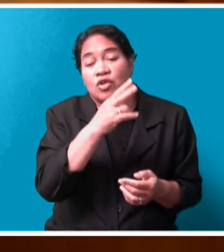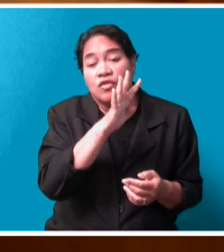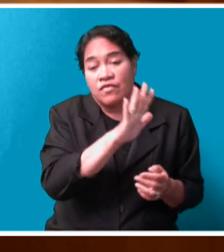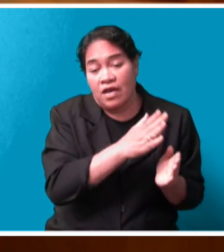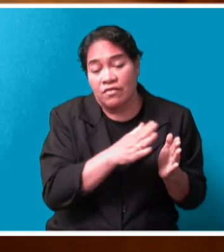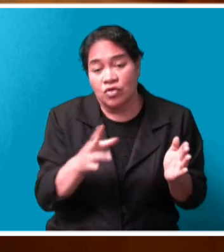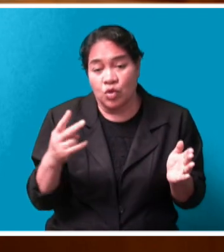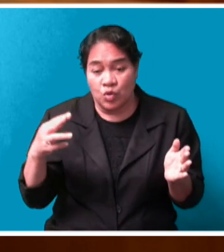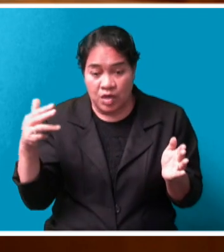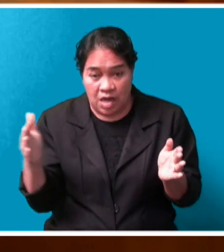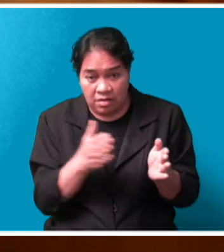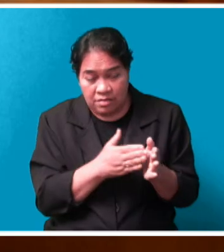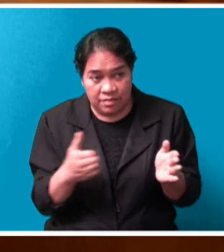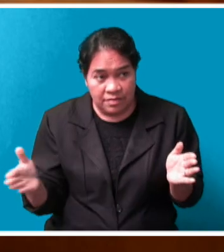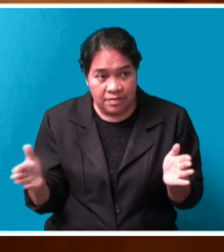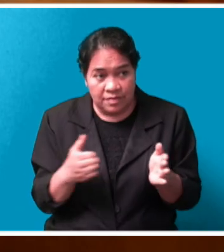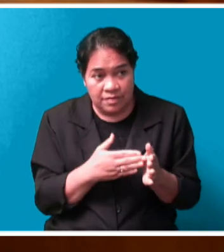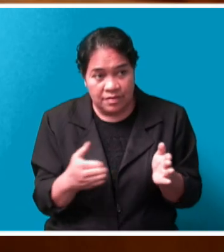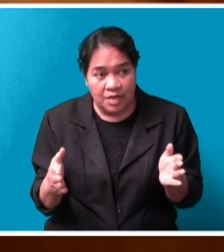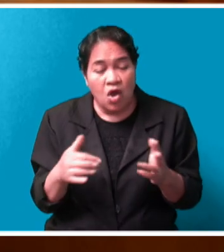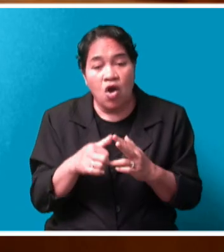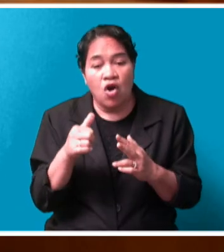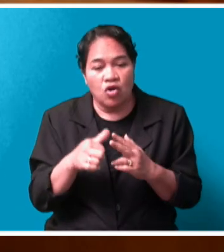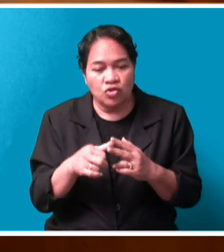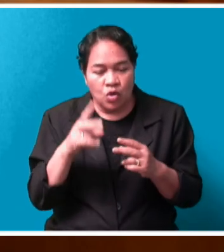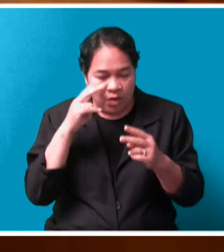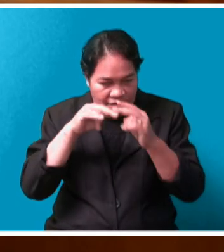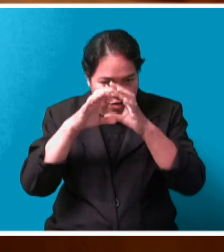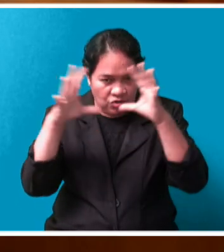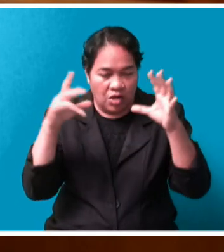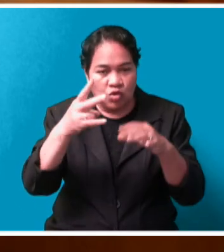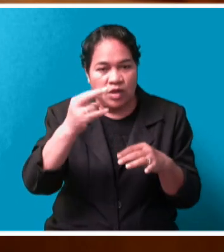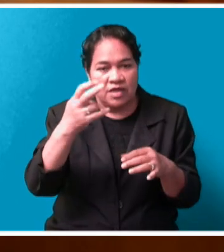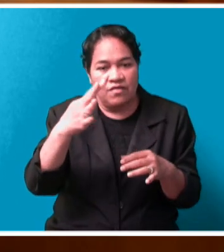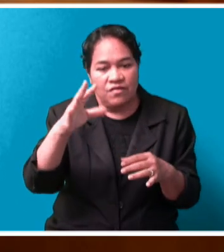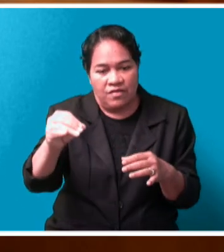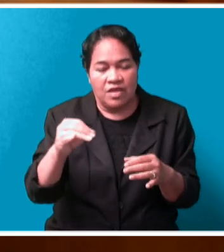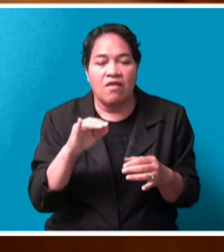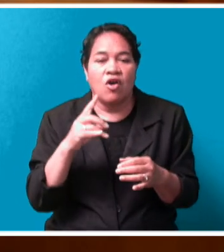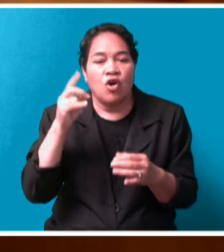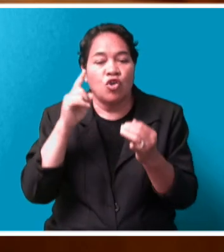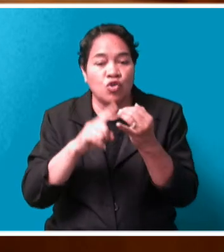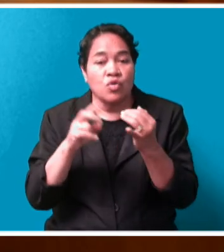2025-2029 and Vision 2050 and the United Nations Sustainable Development Goals.